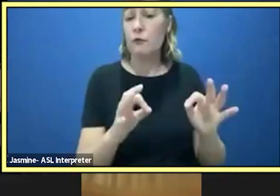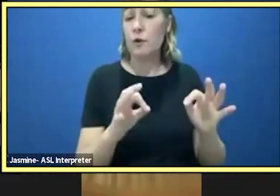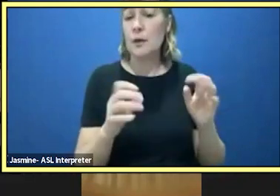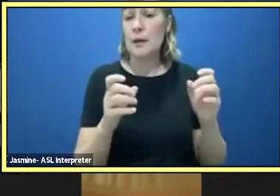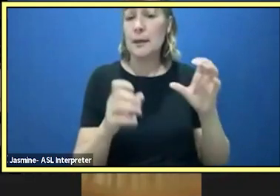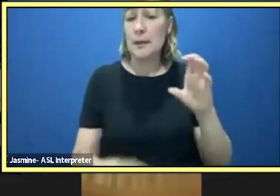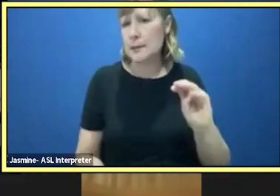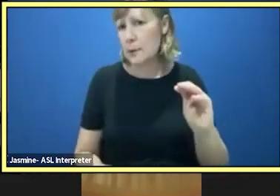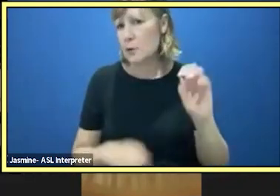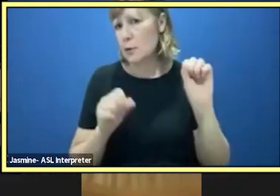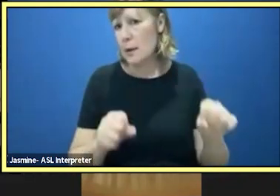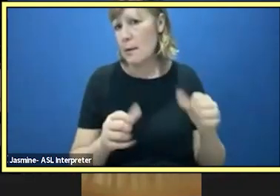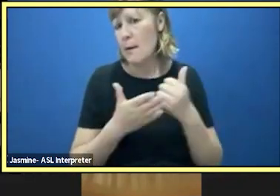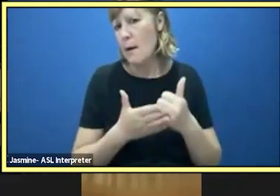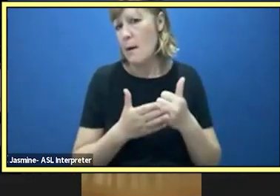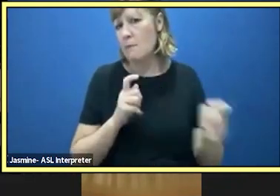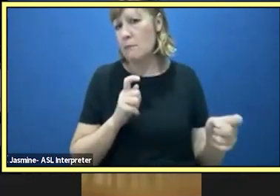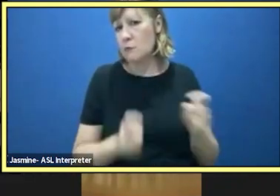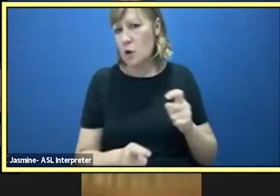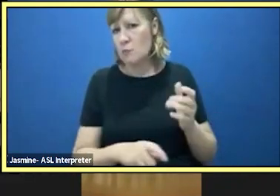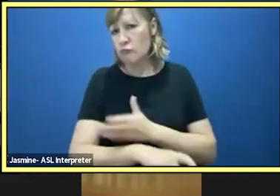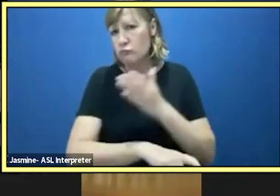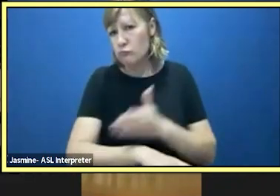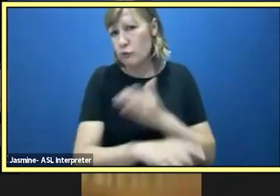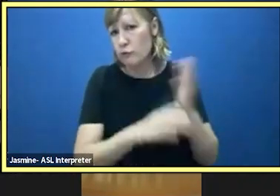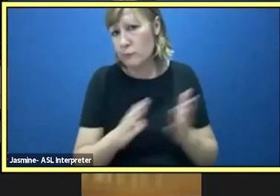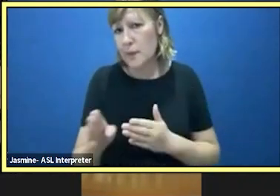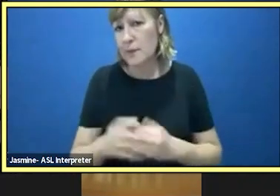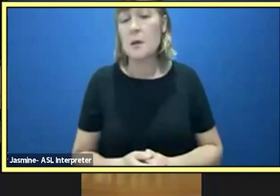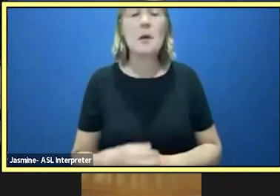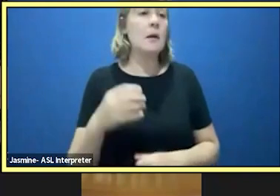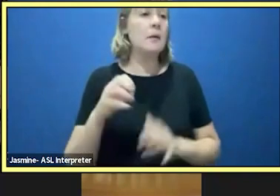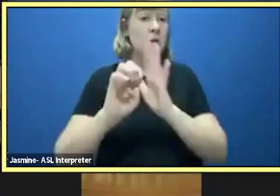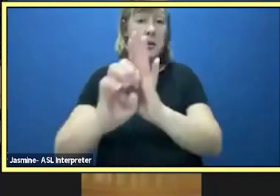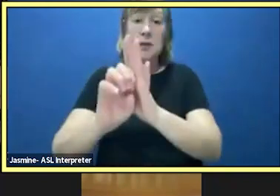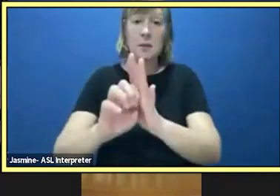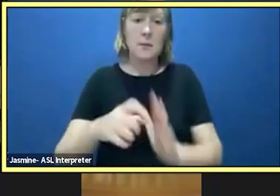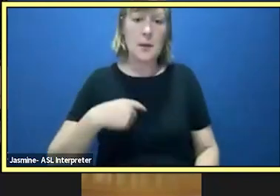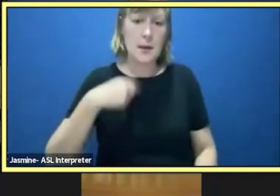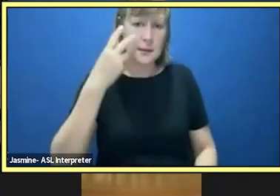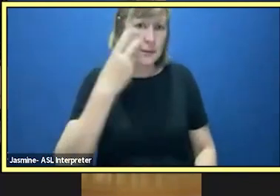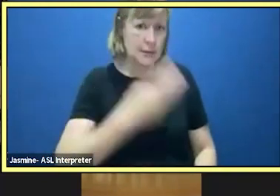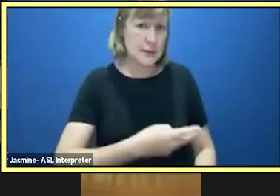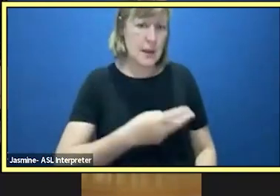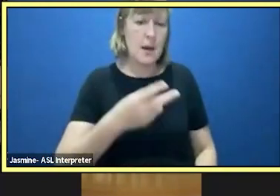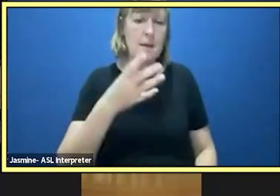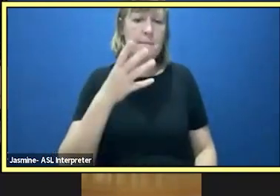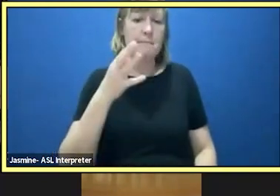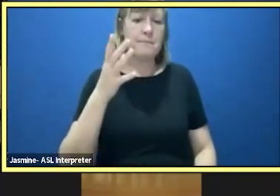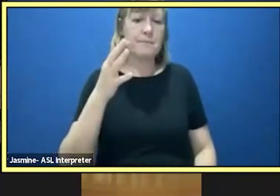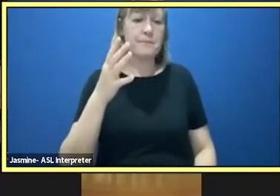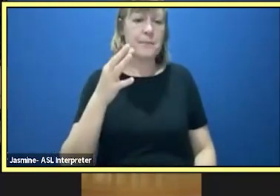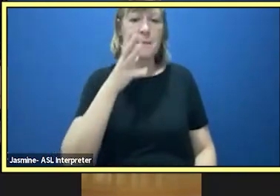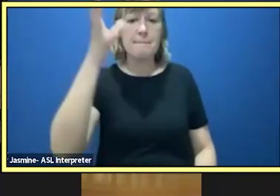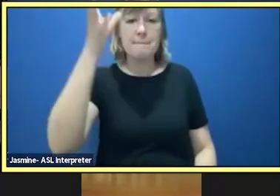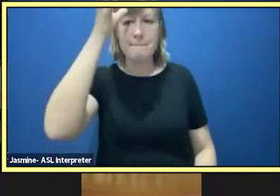people, for example, I saw a plan where the parents wanted the person, this person likes to watch cartoons,